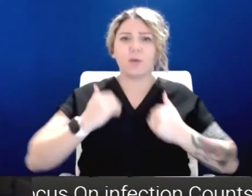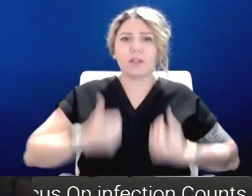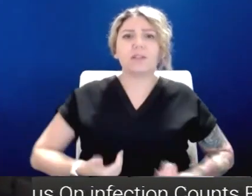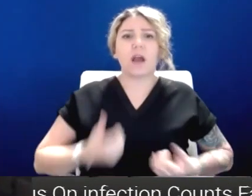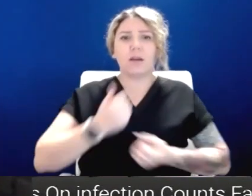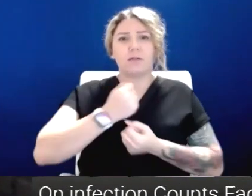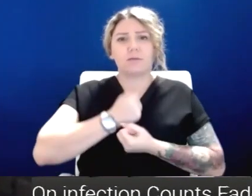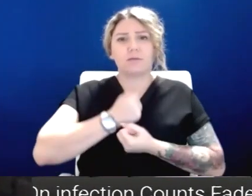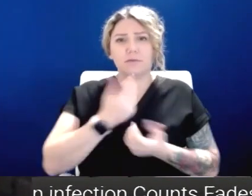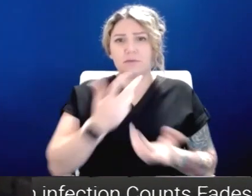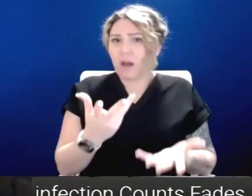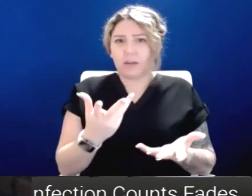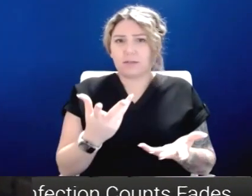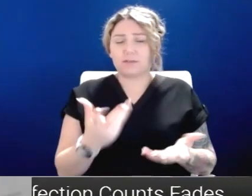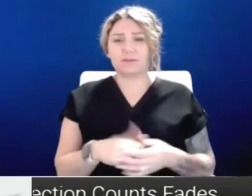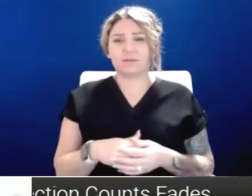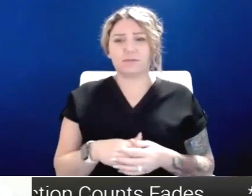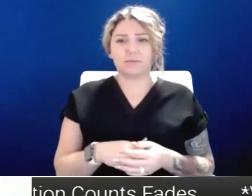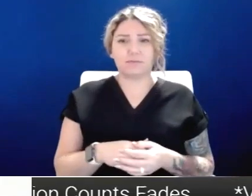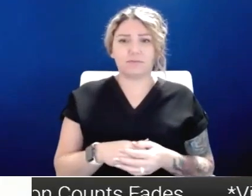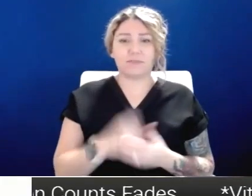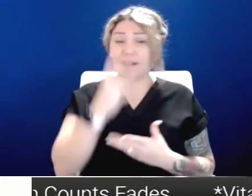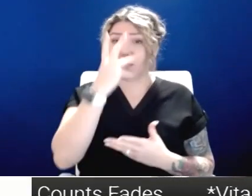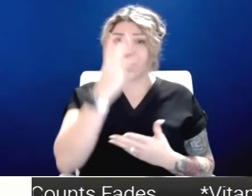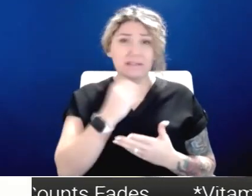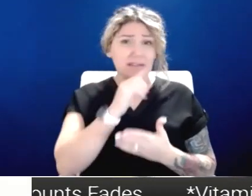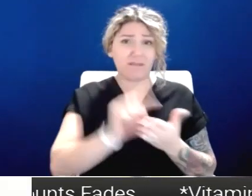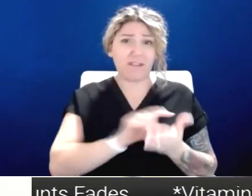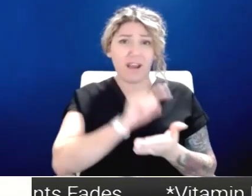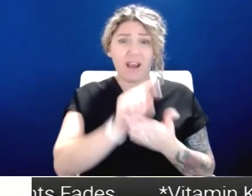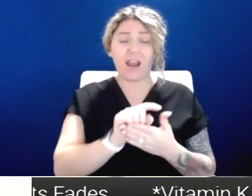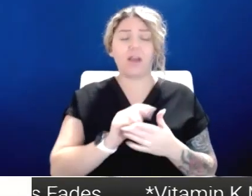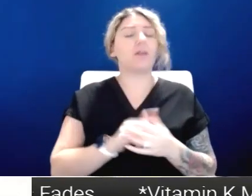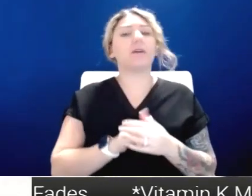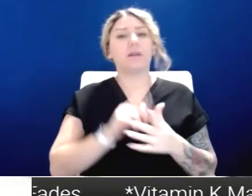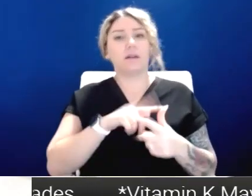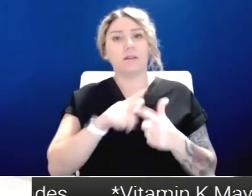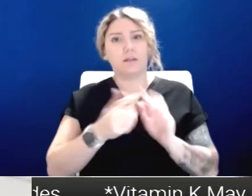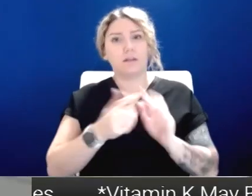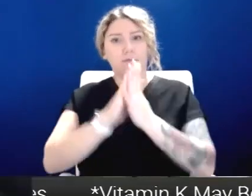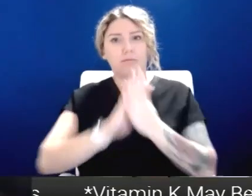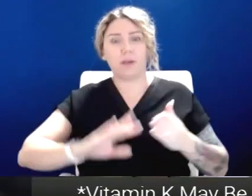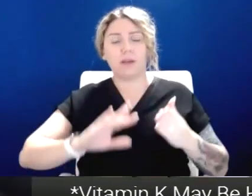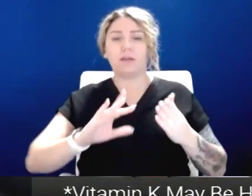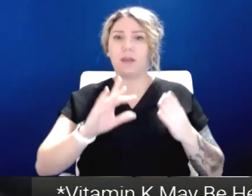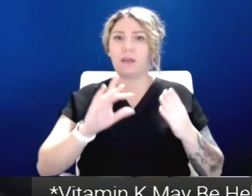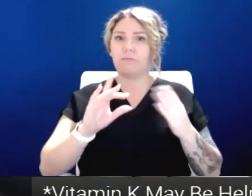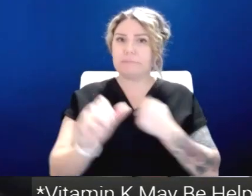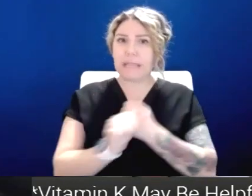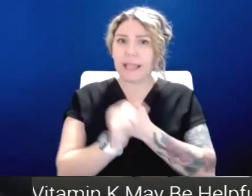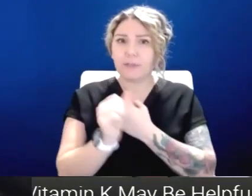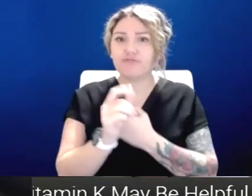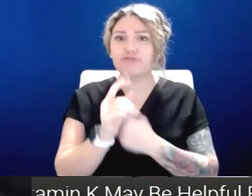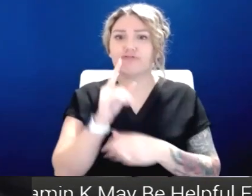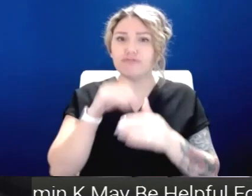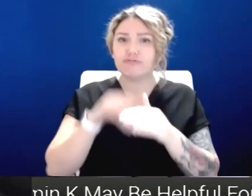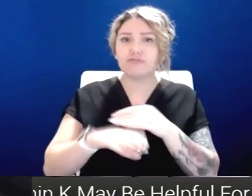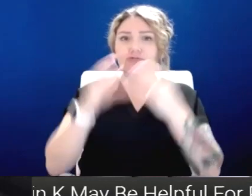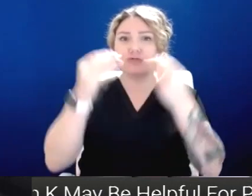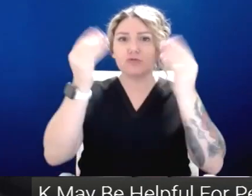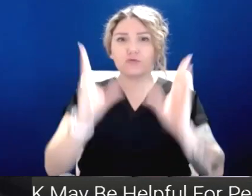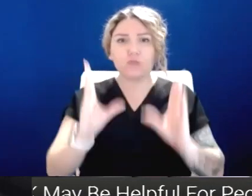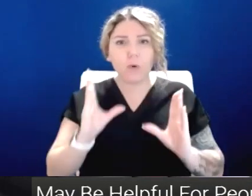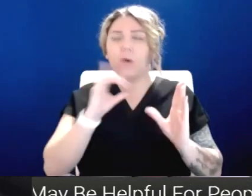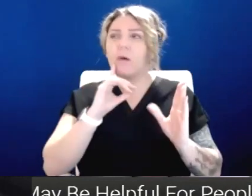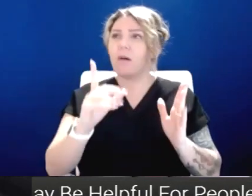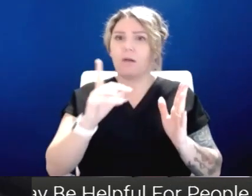and then I would just sleep for hours. Then the episodes got dangerous. I was walking into a local store, walked in, fell face first